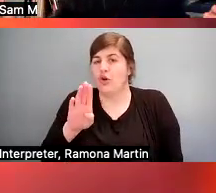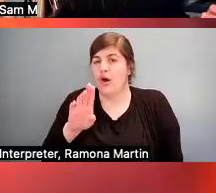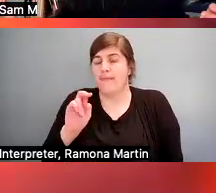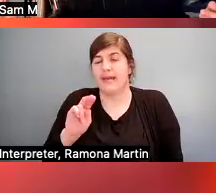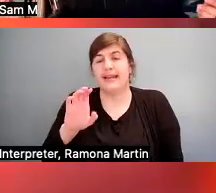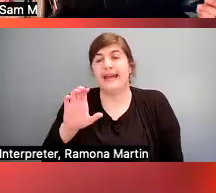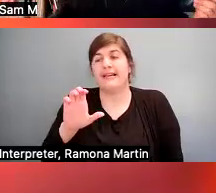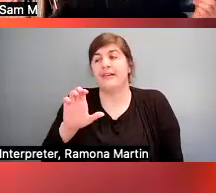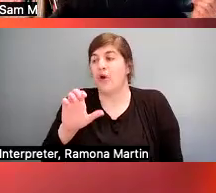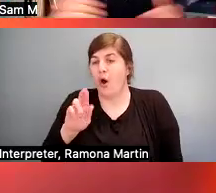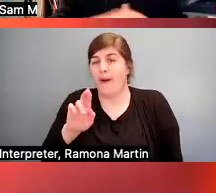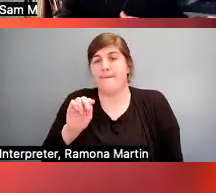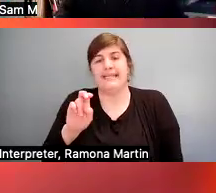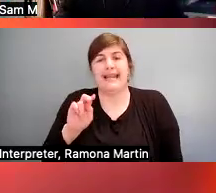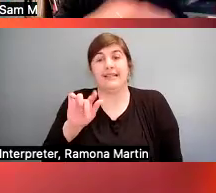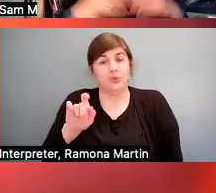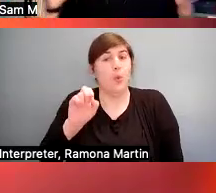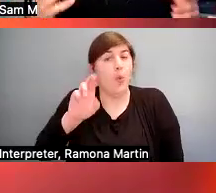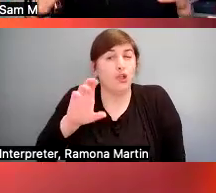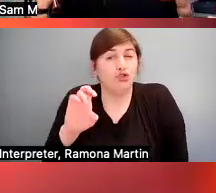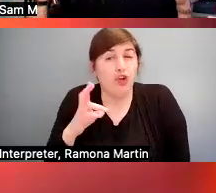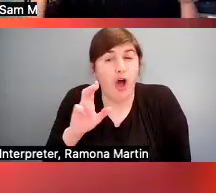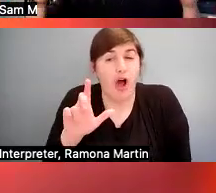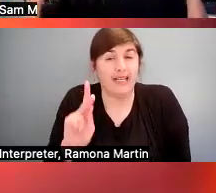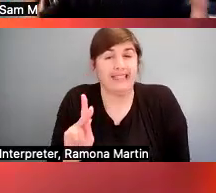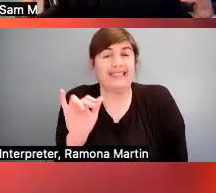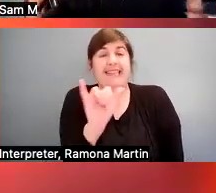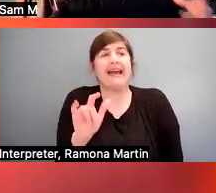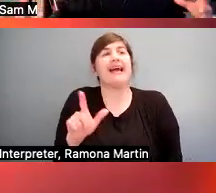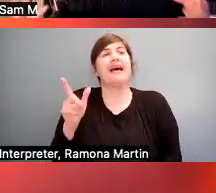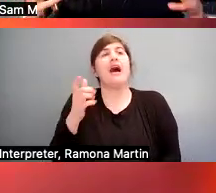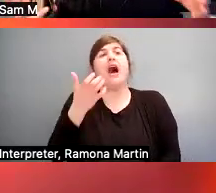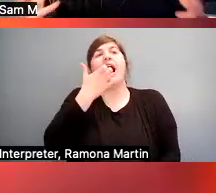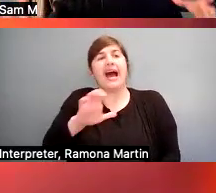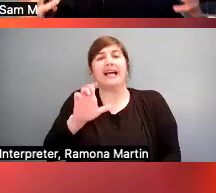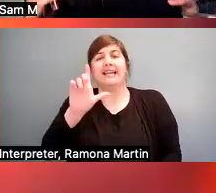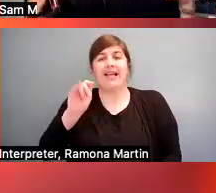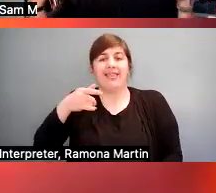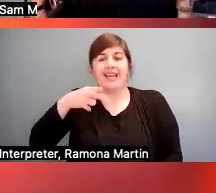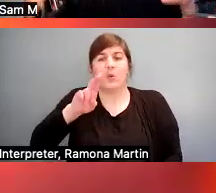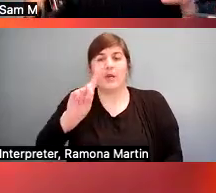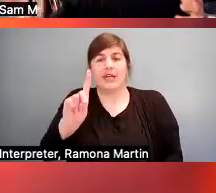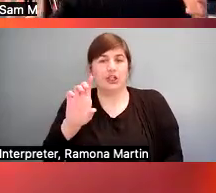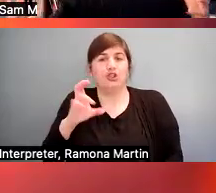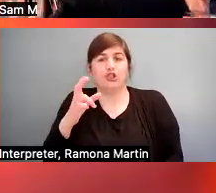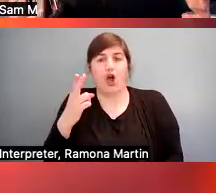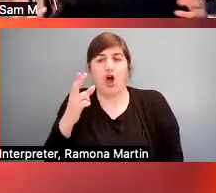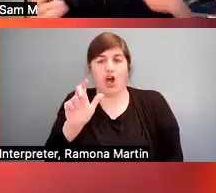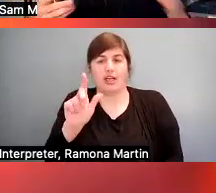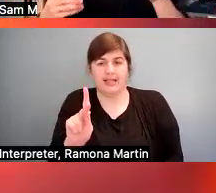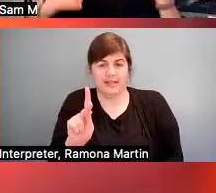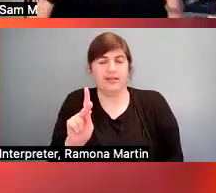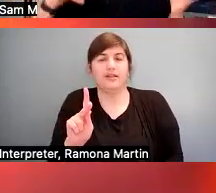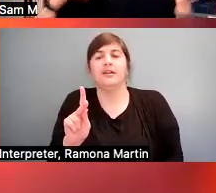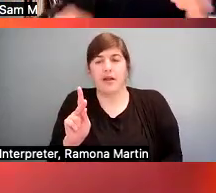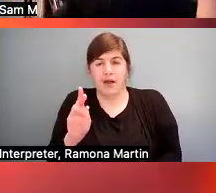chalk. So Oh, it's almost like hot liquid chalk that erupts out of this volcano.